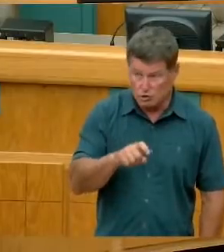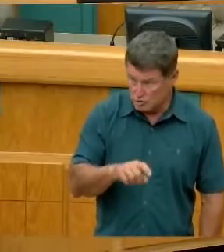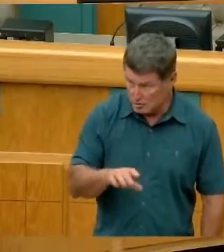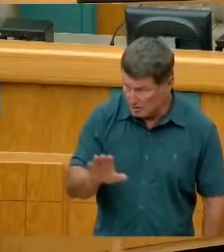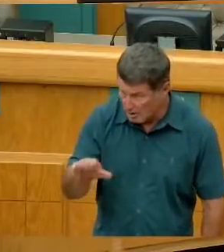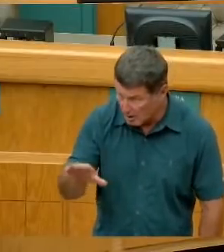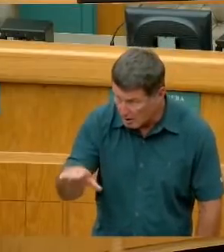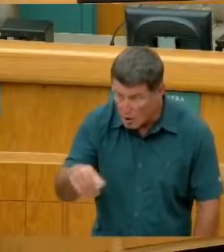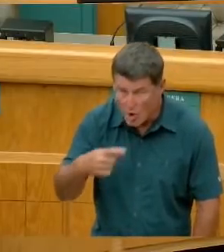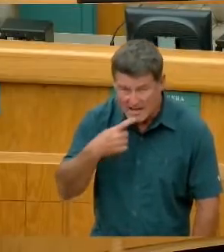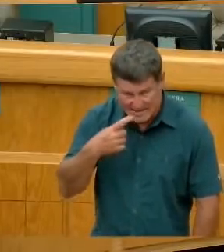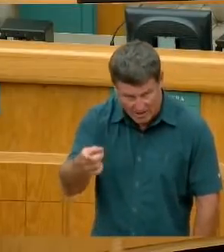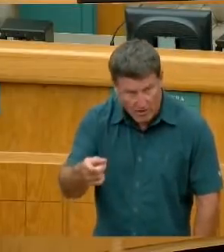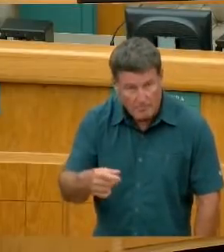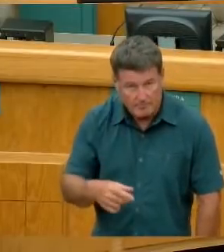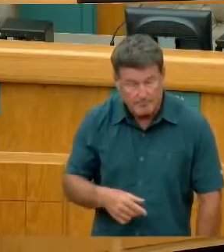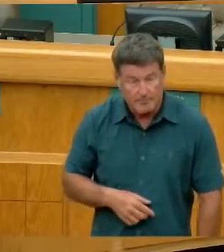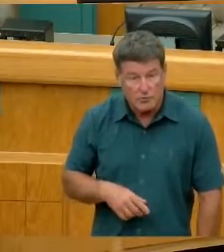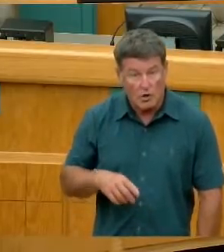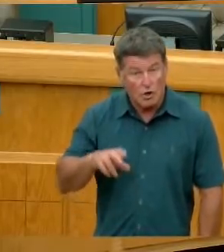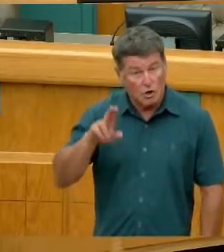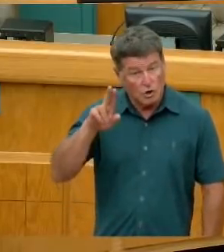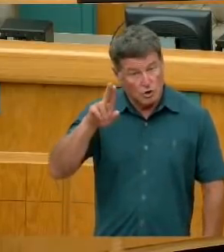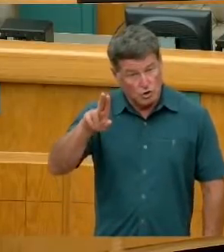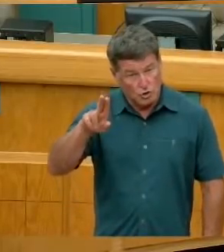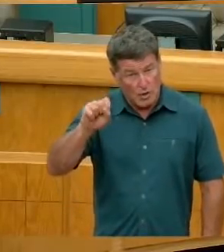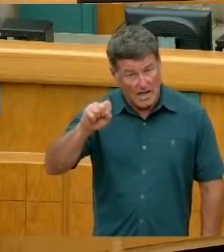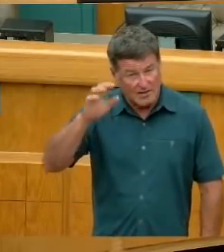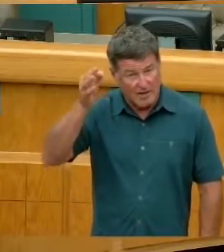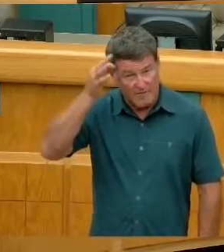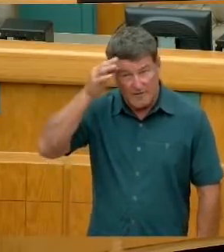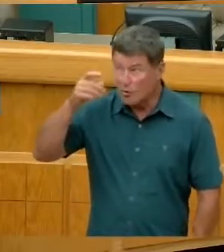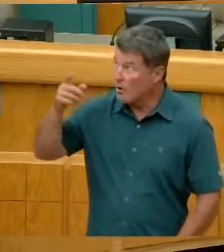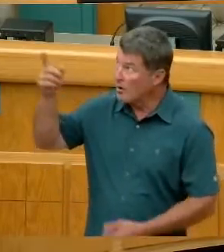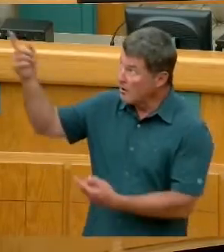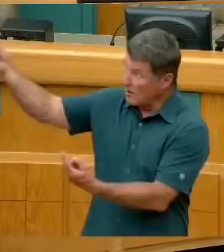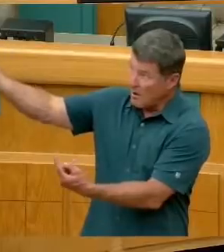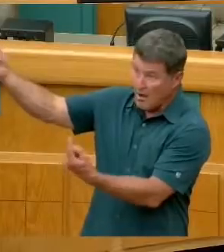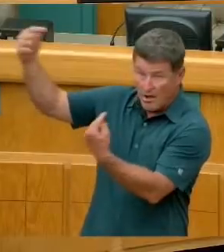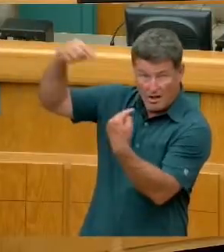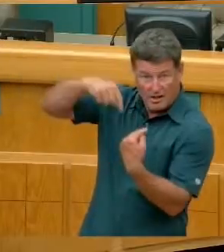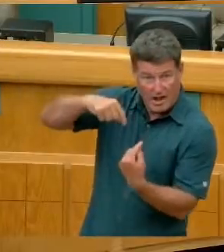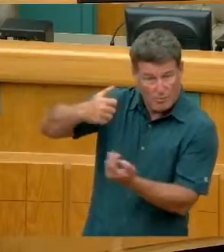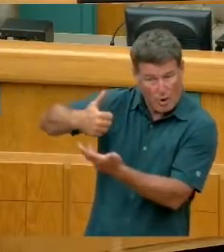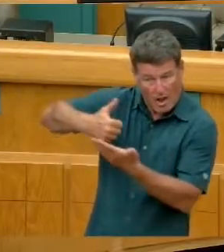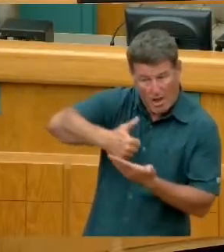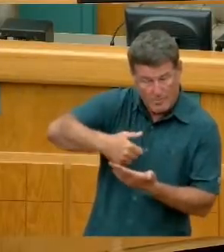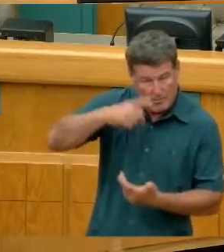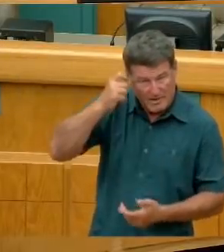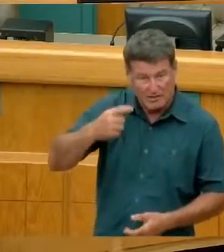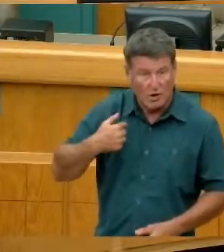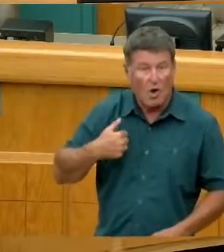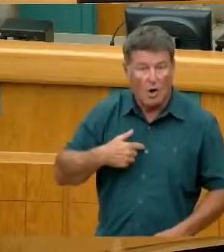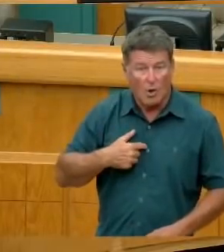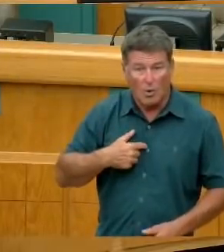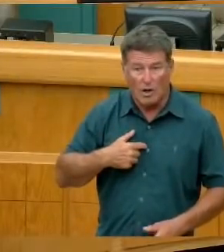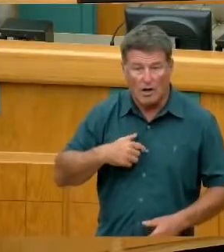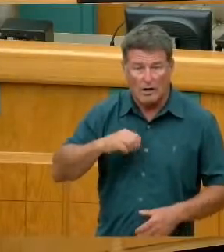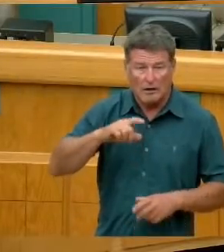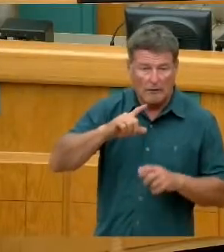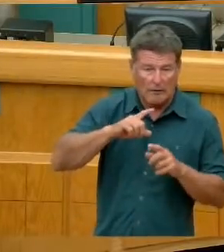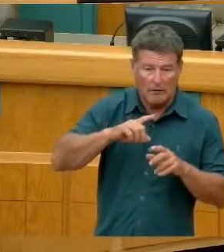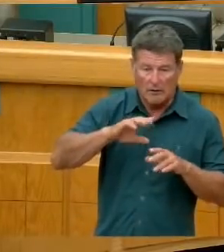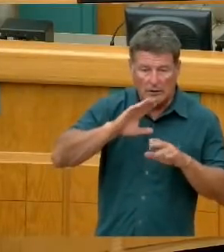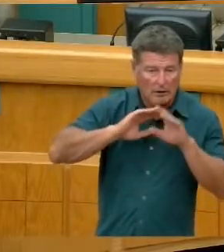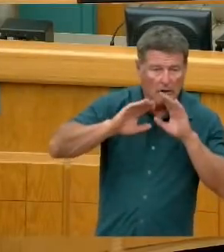Because the United States government has come to Texas because we are in such great need. And